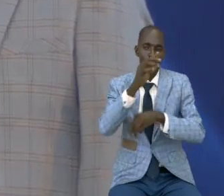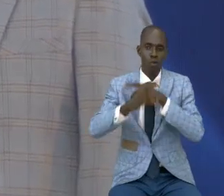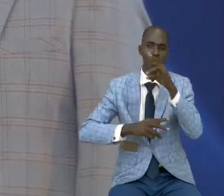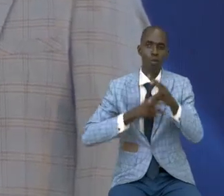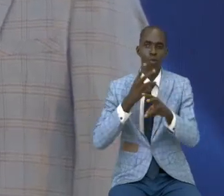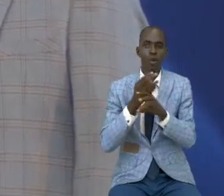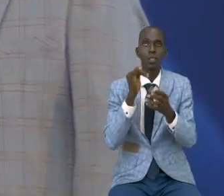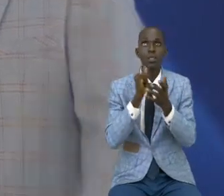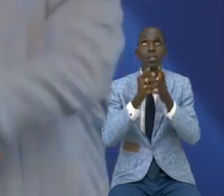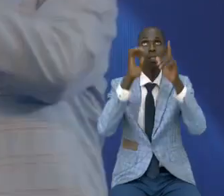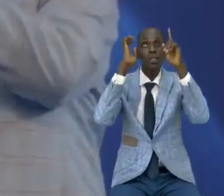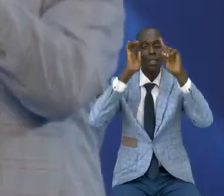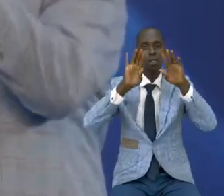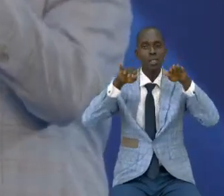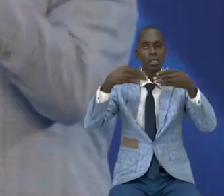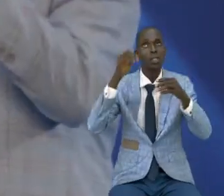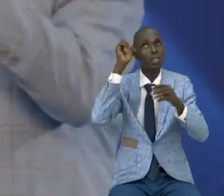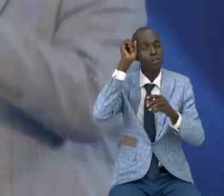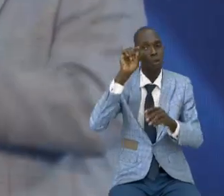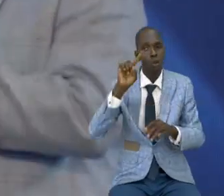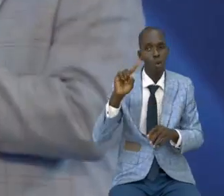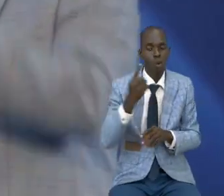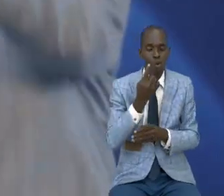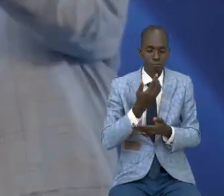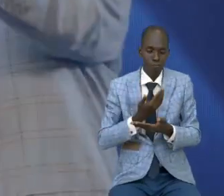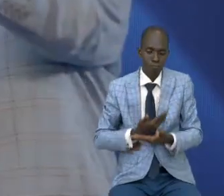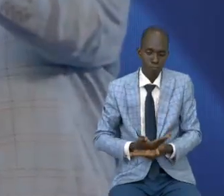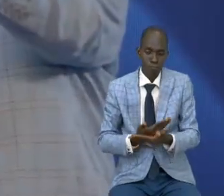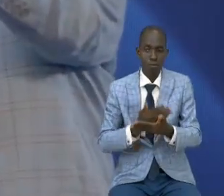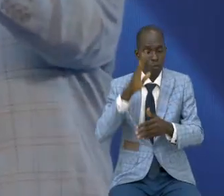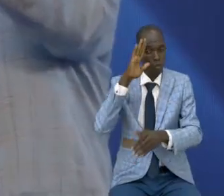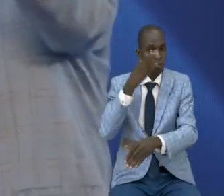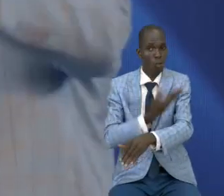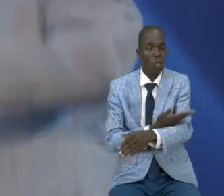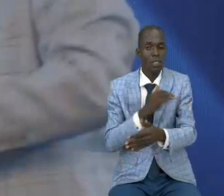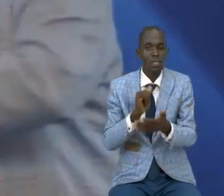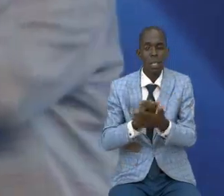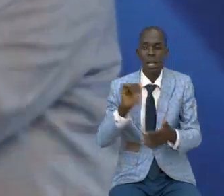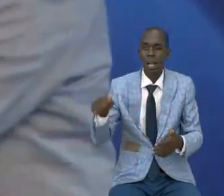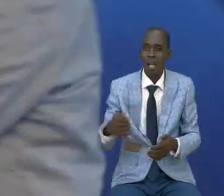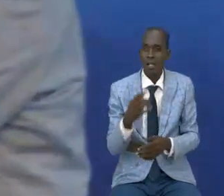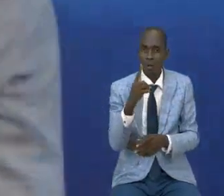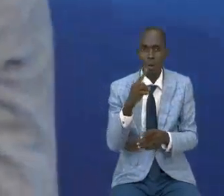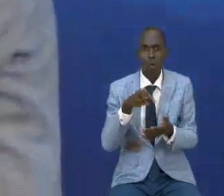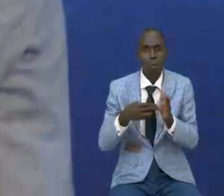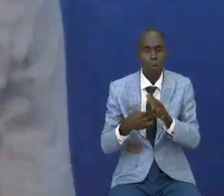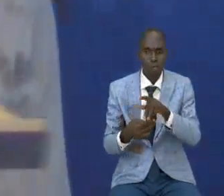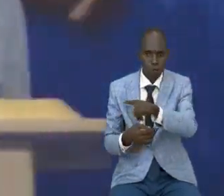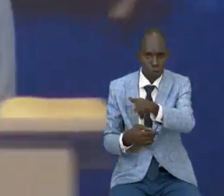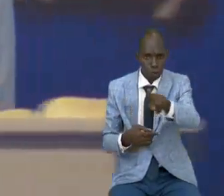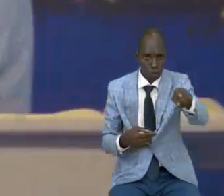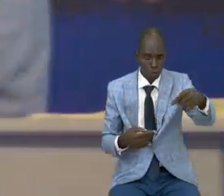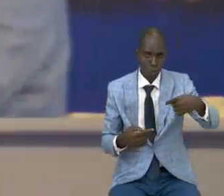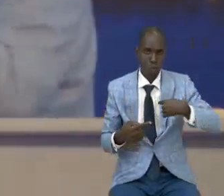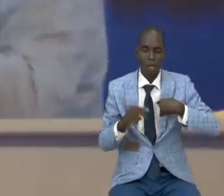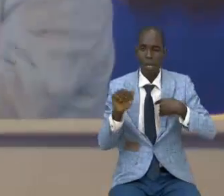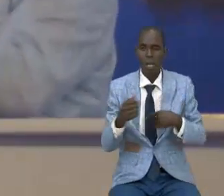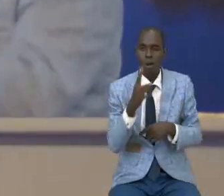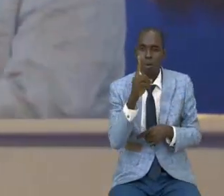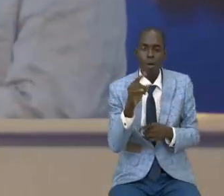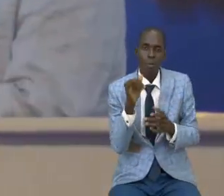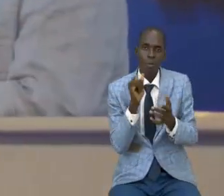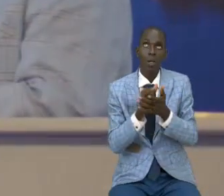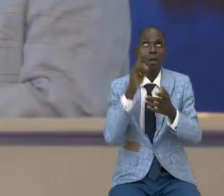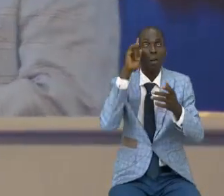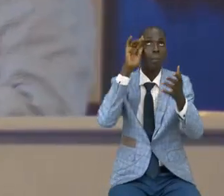his only begotten son, that whosoever, that's you there, whosoever believes